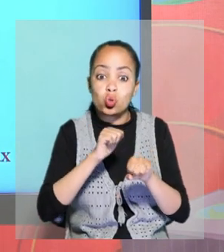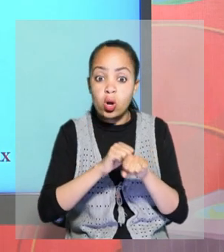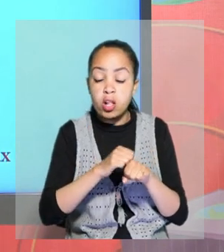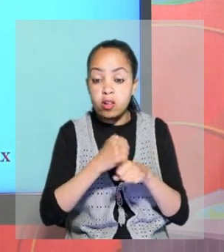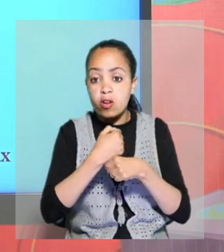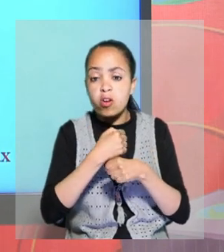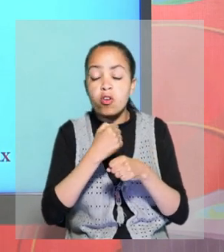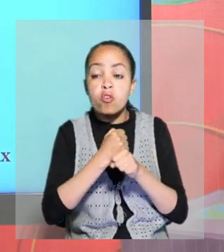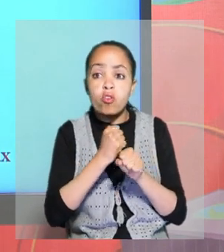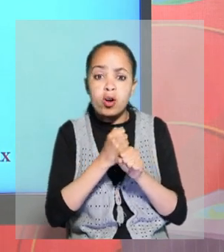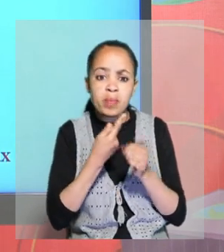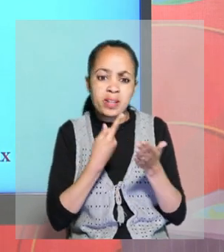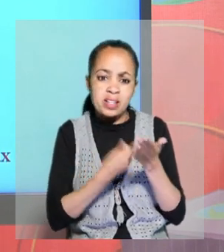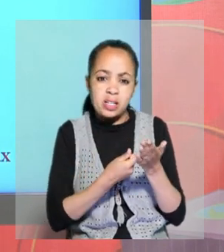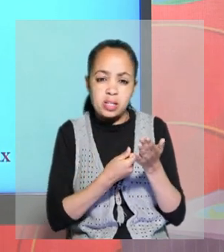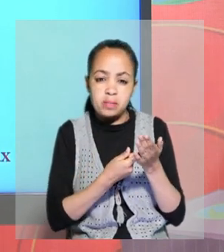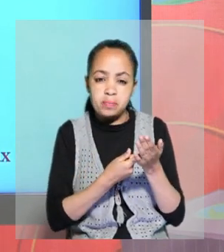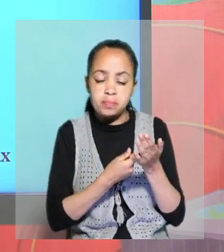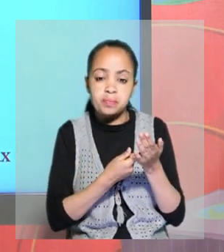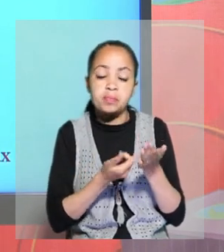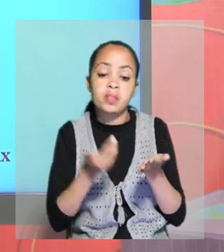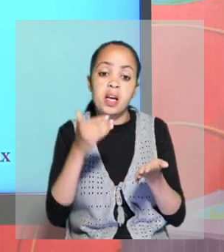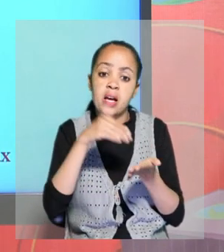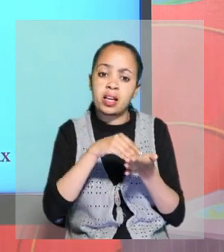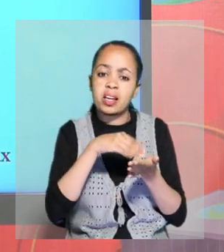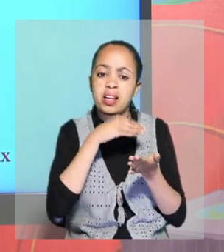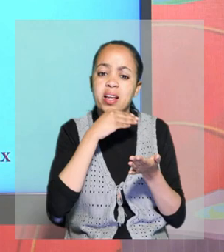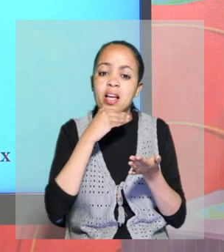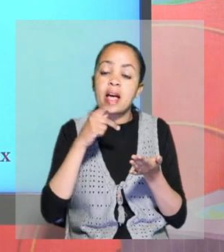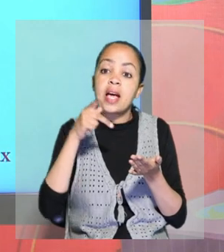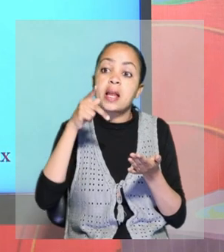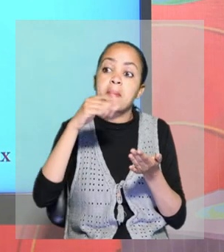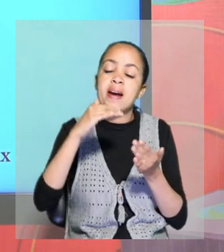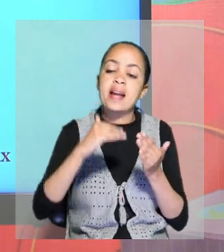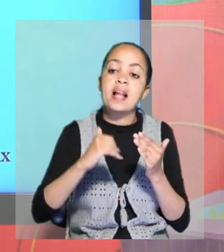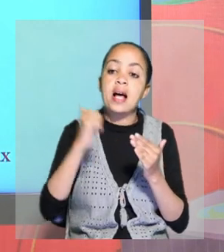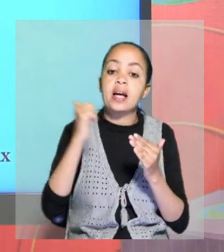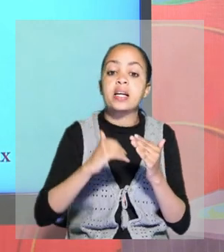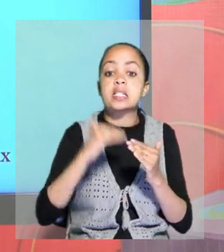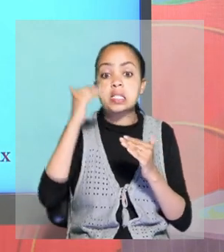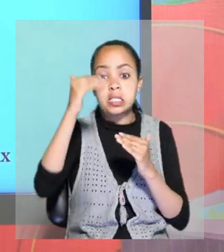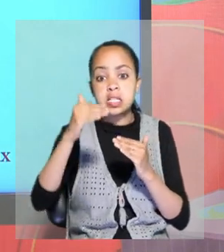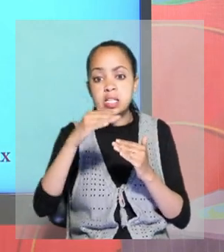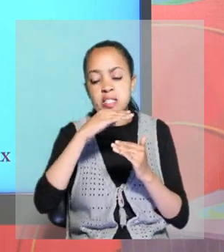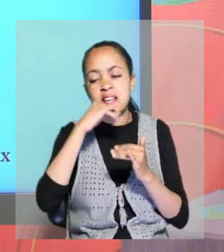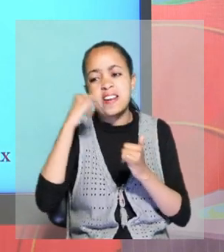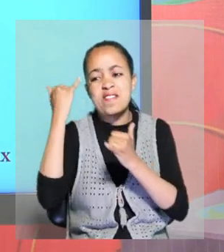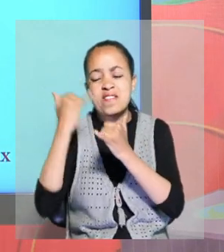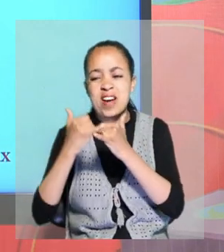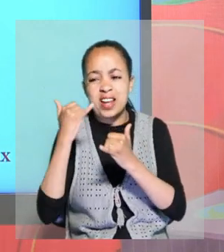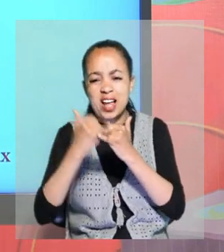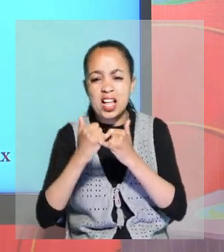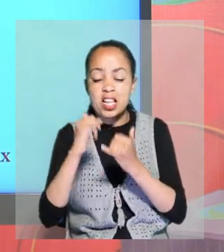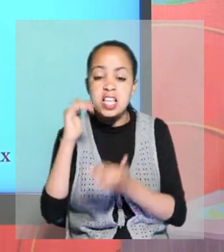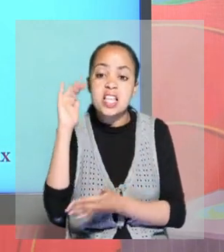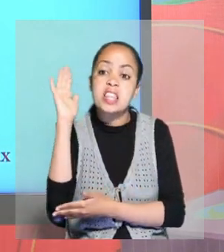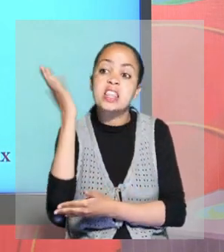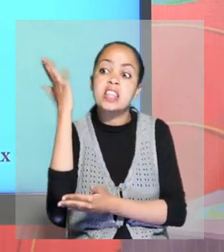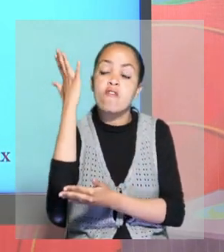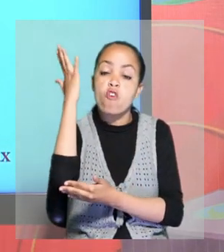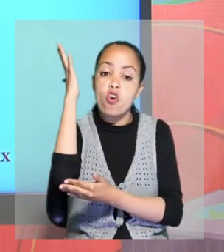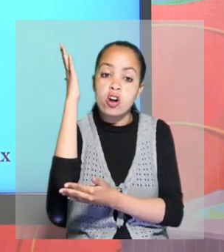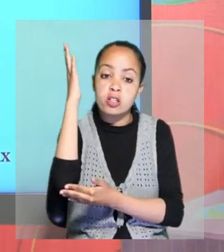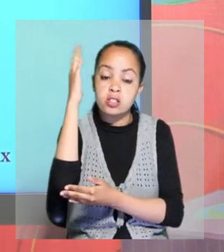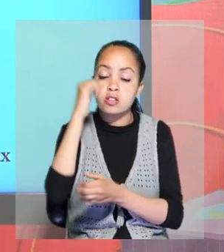here. And annual herb become formed again, perennial herb stage become formed here, finally the forest ground become